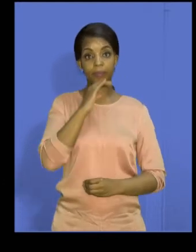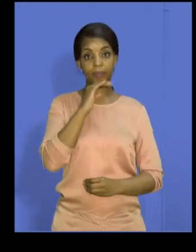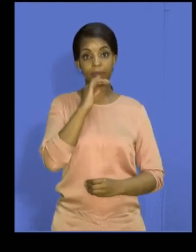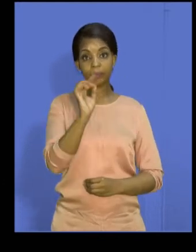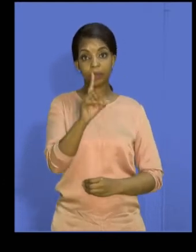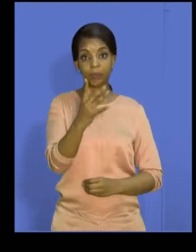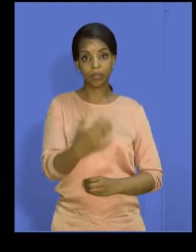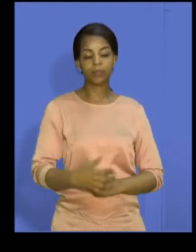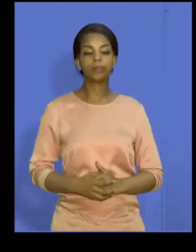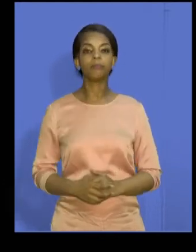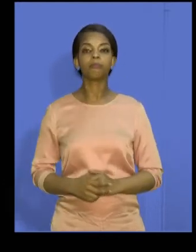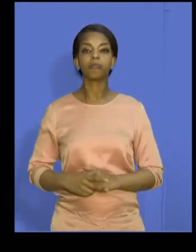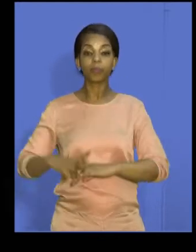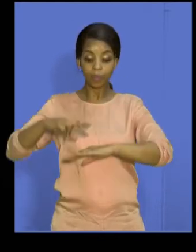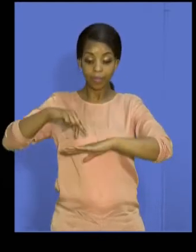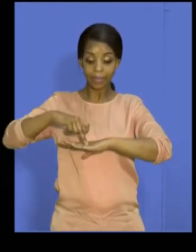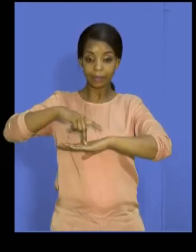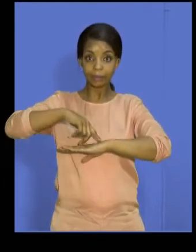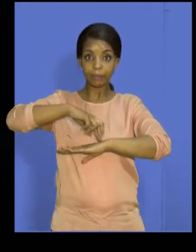is equals to just